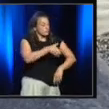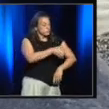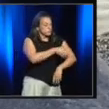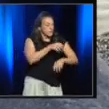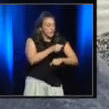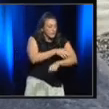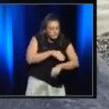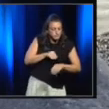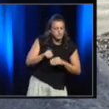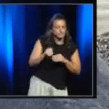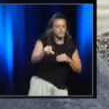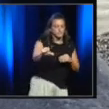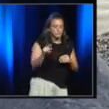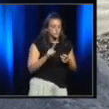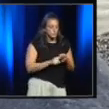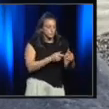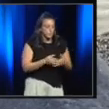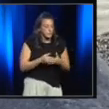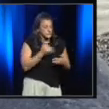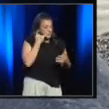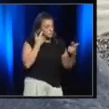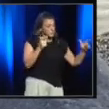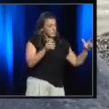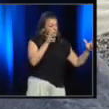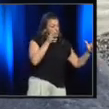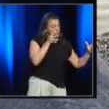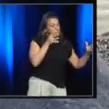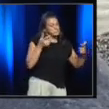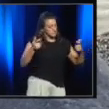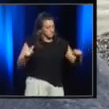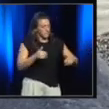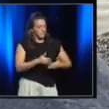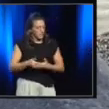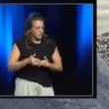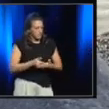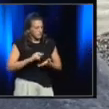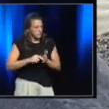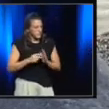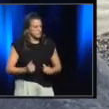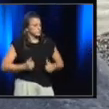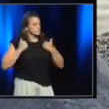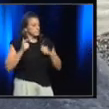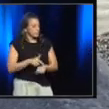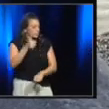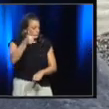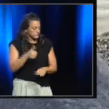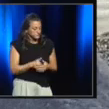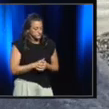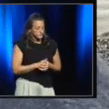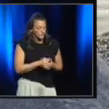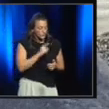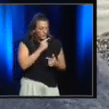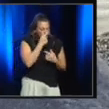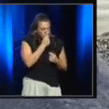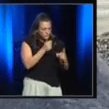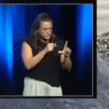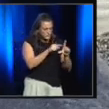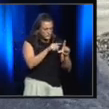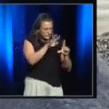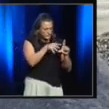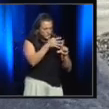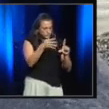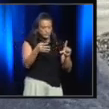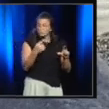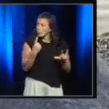So bigger mums, bigger pups, better survival. There's some interesting little wrinkles in this one. One is that the